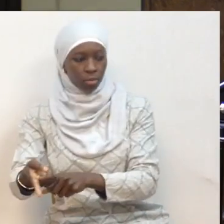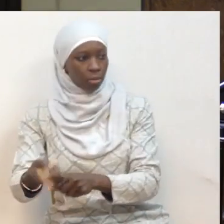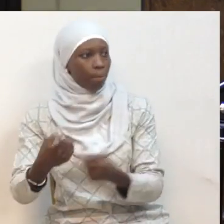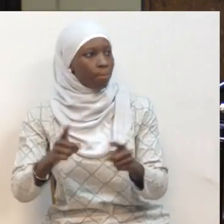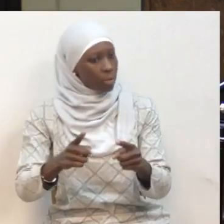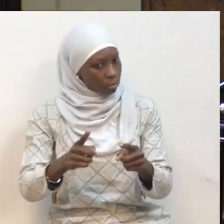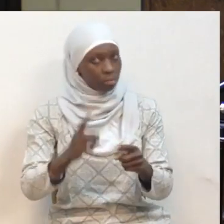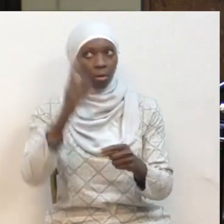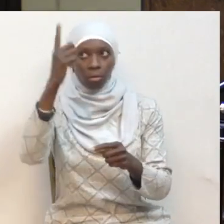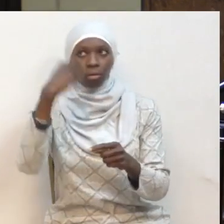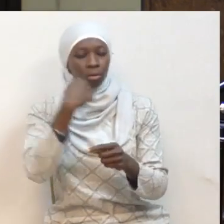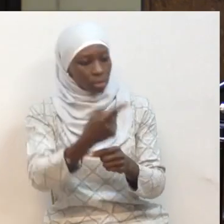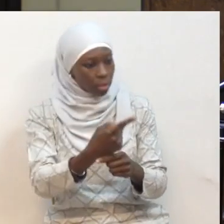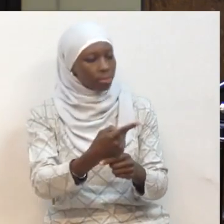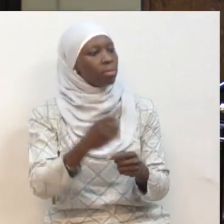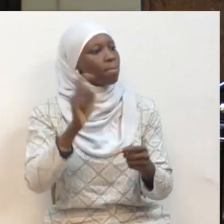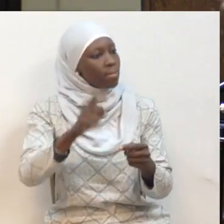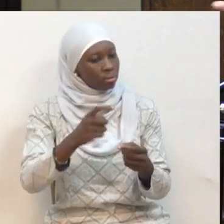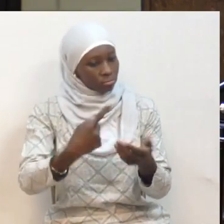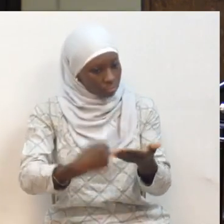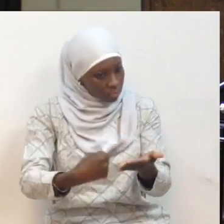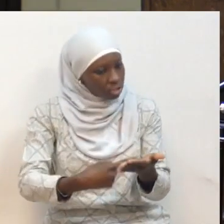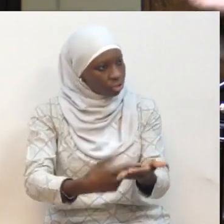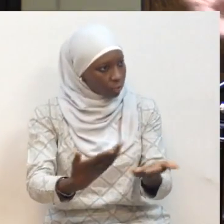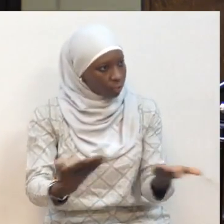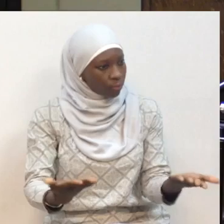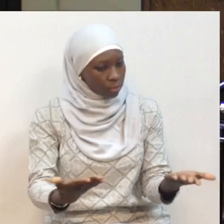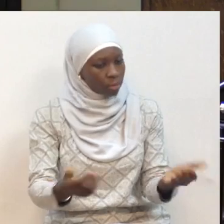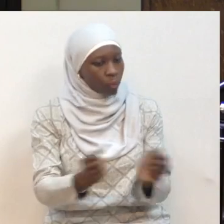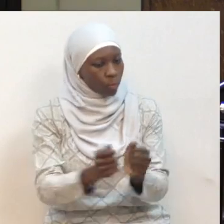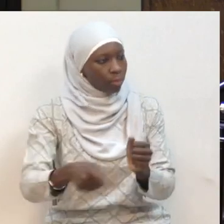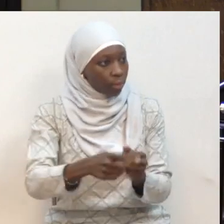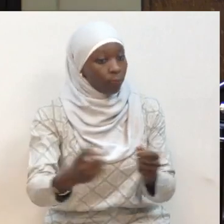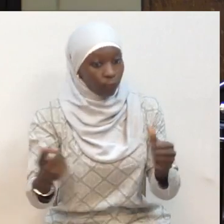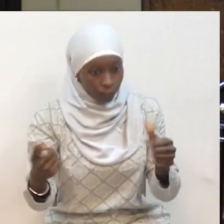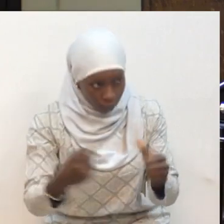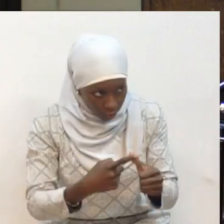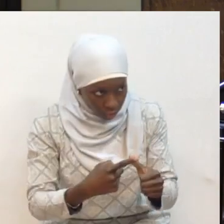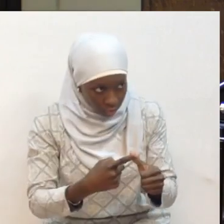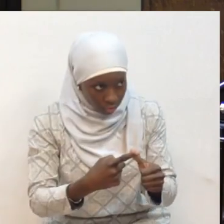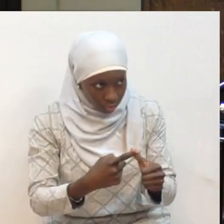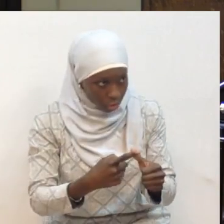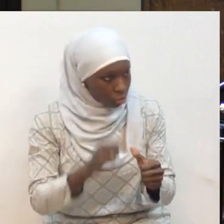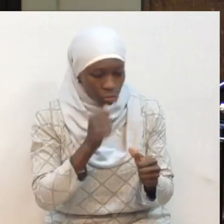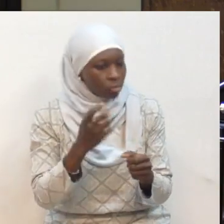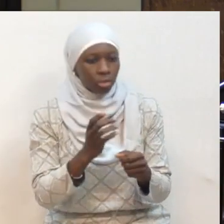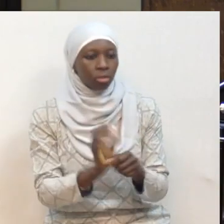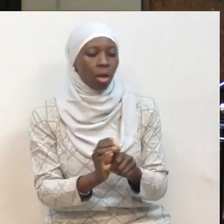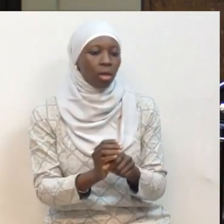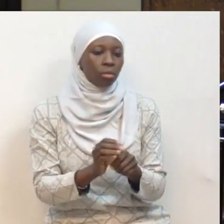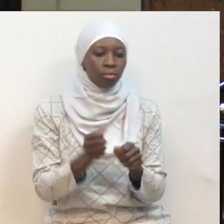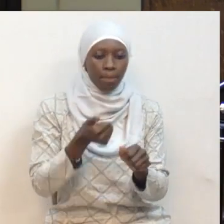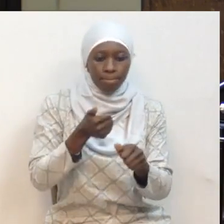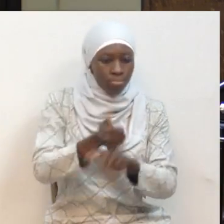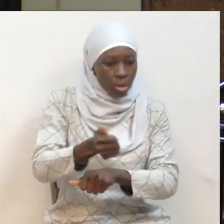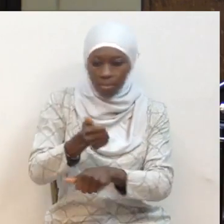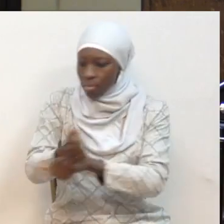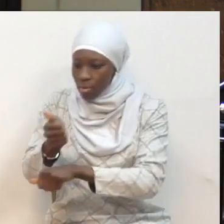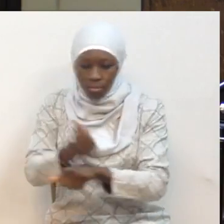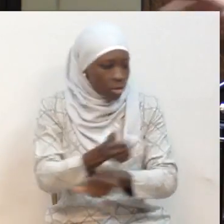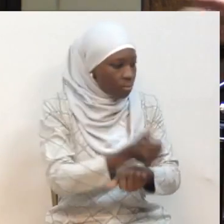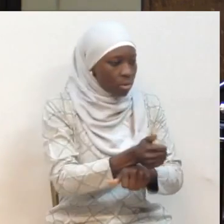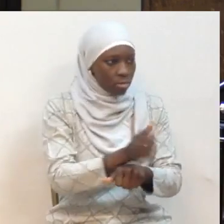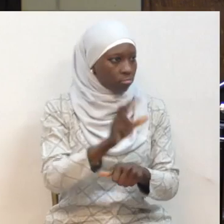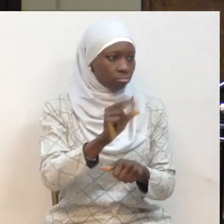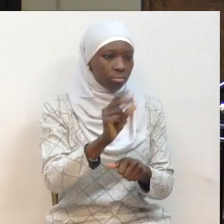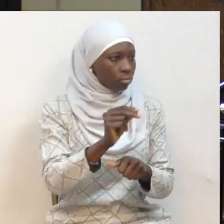them. He's not telling him, blame them or punish them. Consult them and apply the mercy we gave you